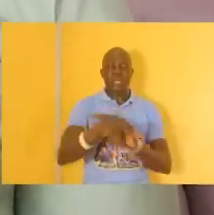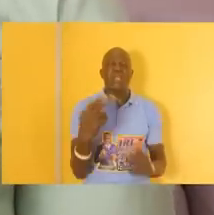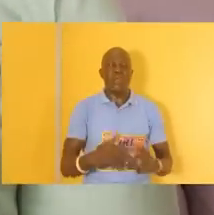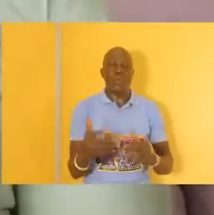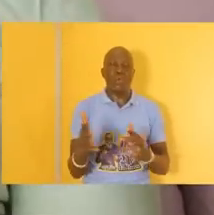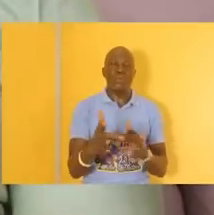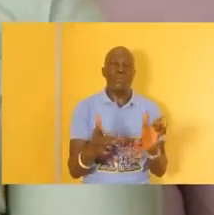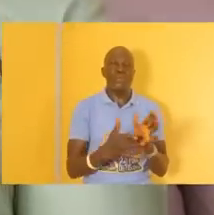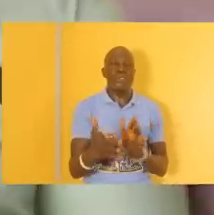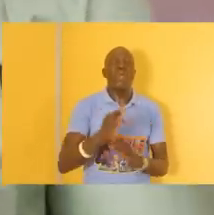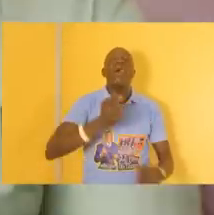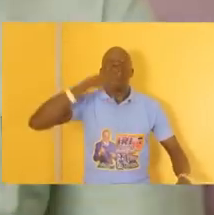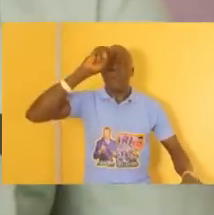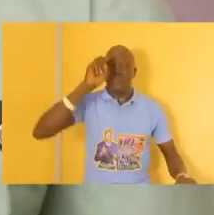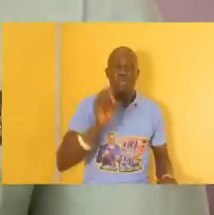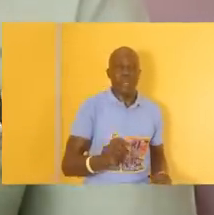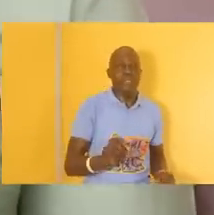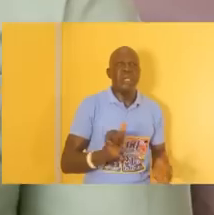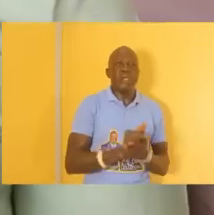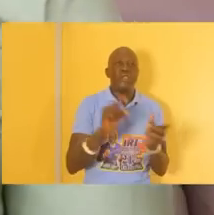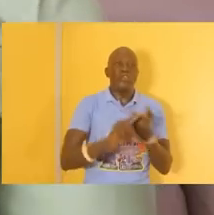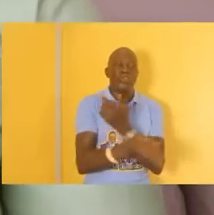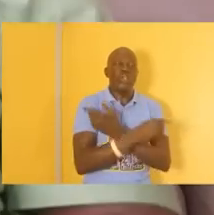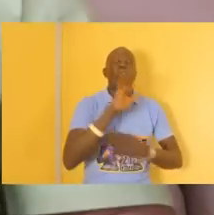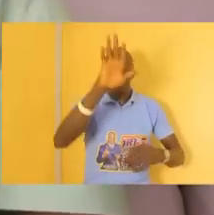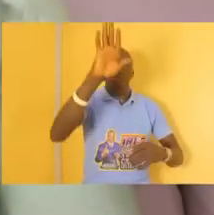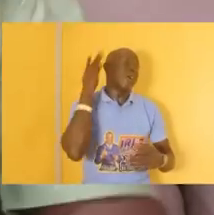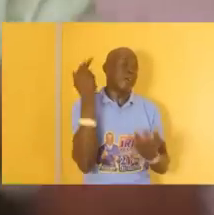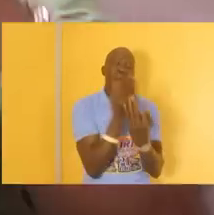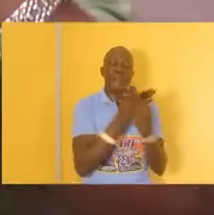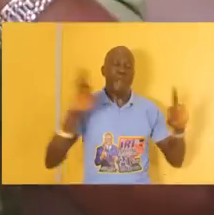name of Jesus. Amen.